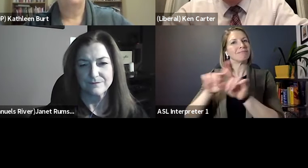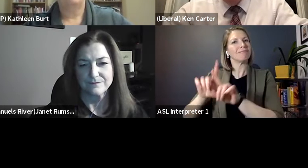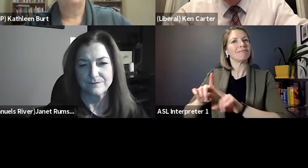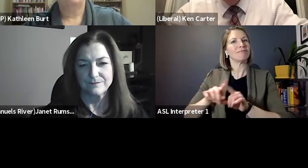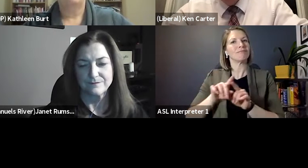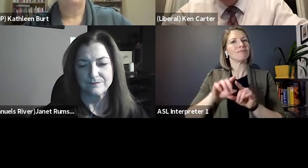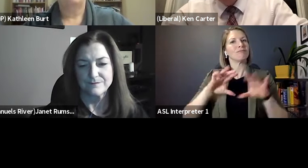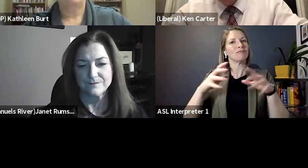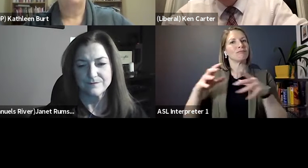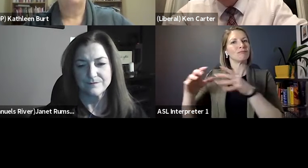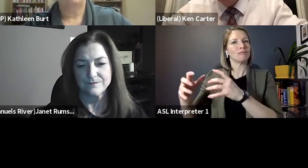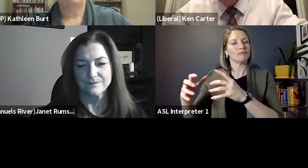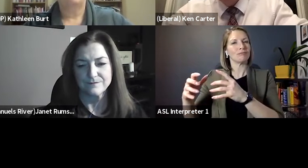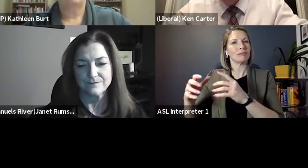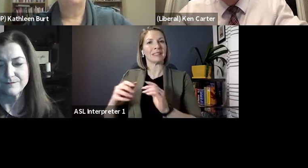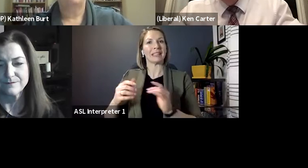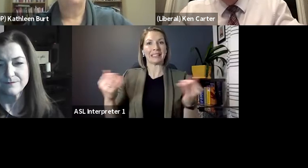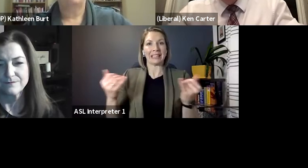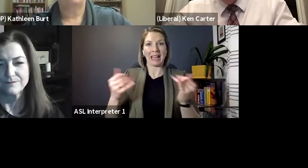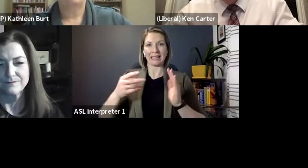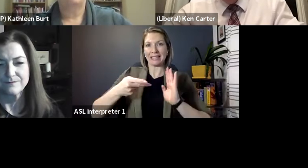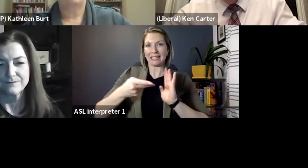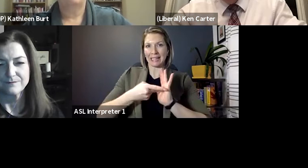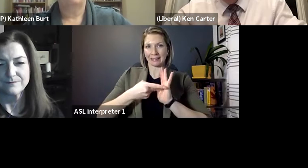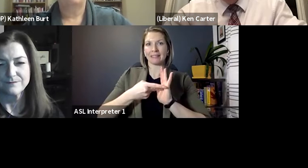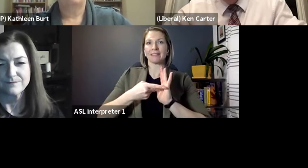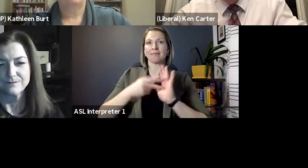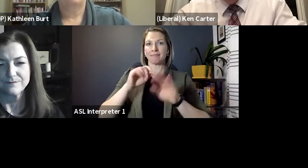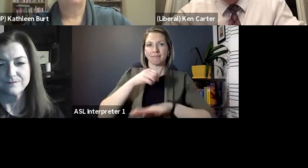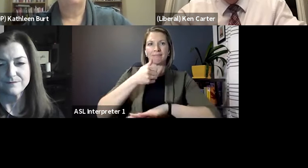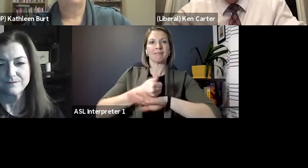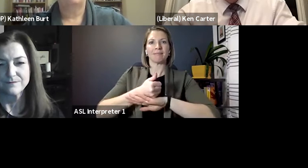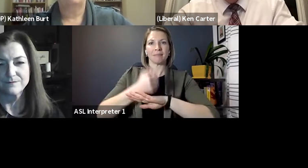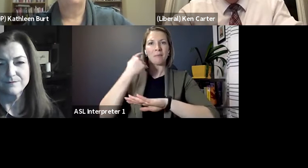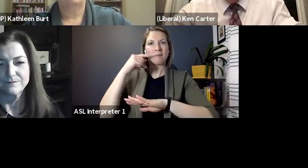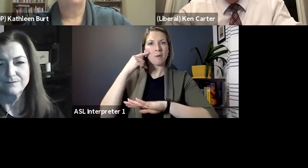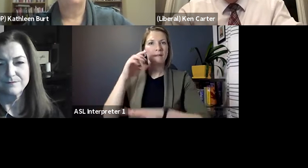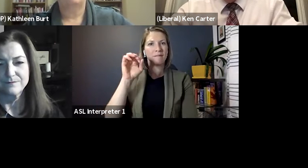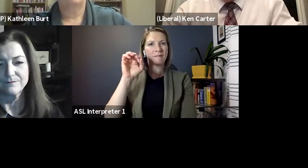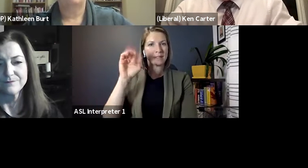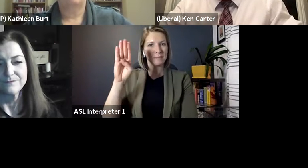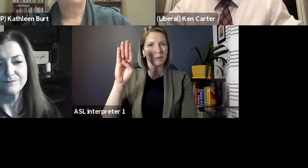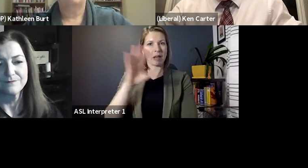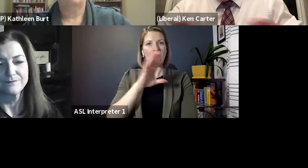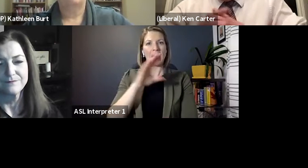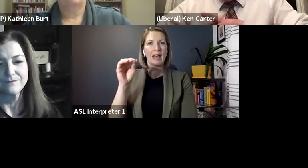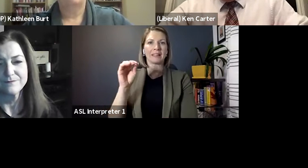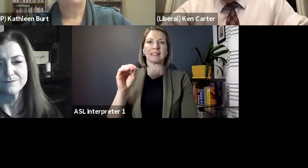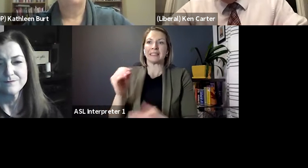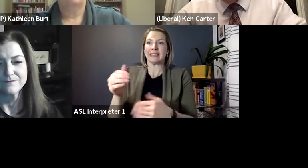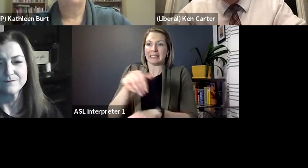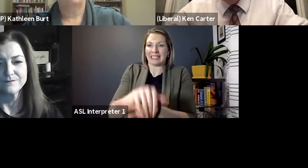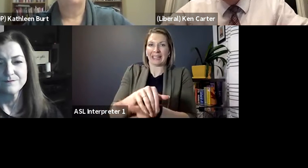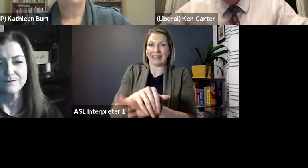is the second of 4 events being held via Zoom and streamed to the public via Facebook Live. Tonight at 6:30, we heard